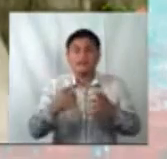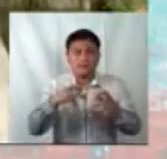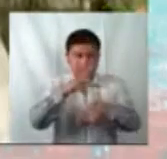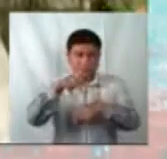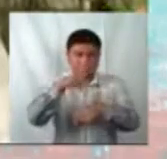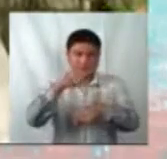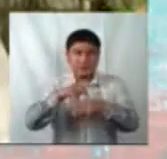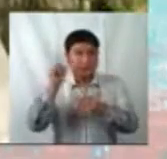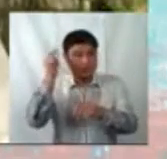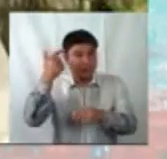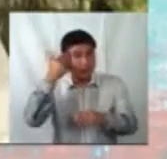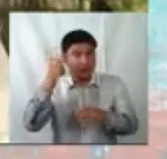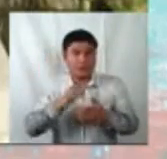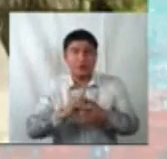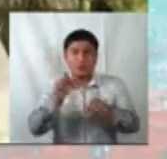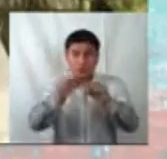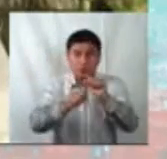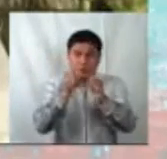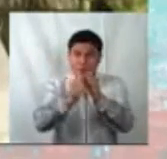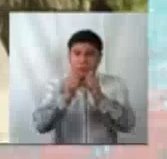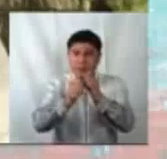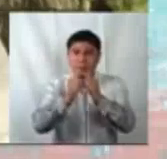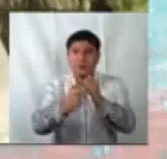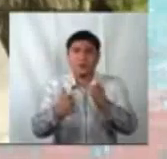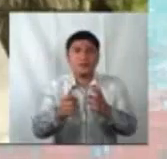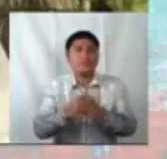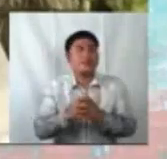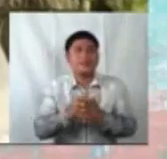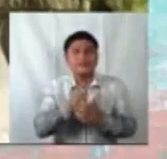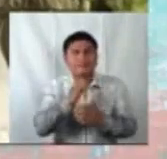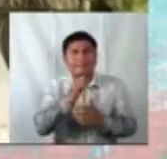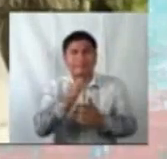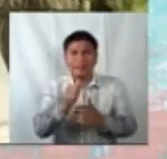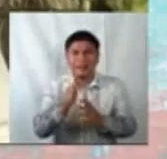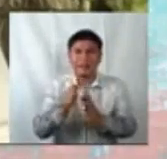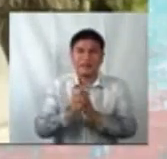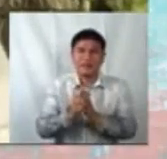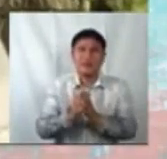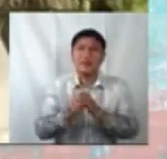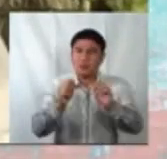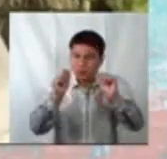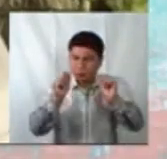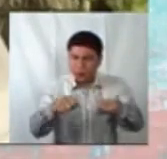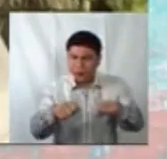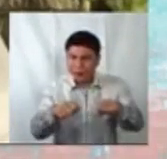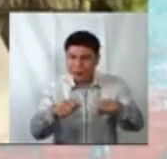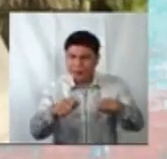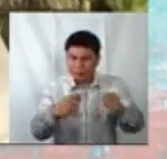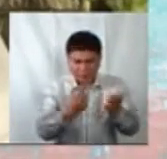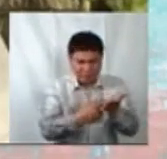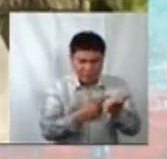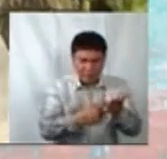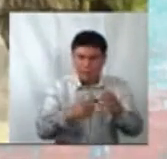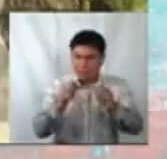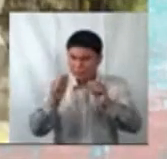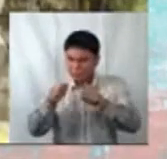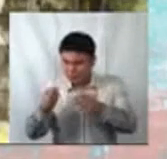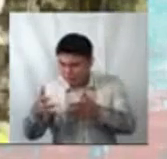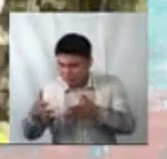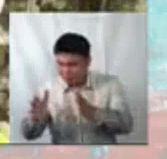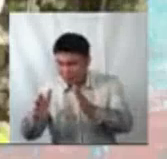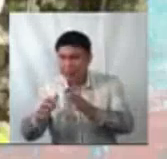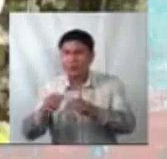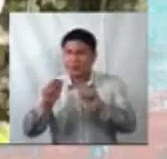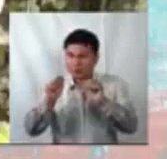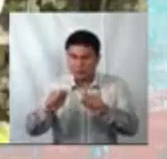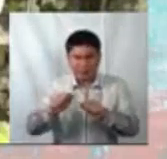States government. So, ibig sabihin, hindi matik. Pwede pang pag-usapan, pwedeng tanggihan, pwedeng payagan. Diba? Yeah.